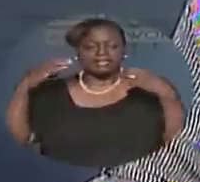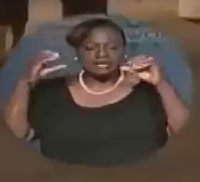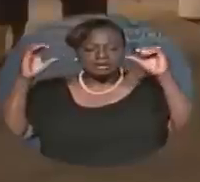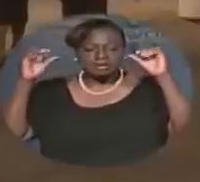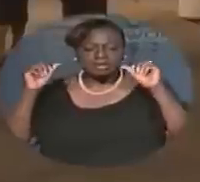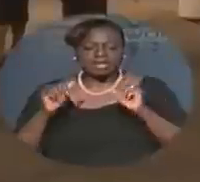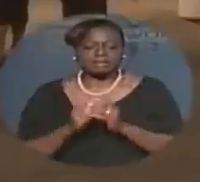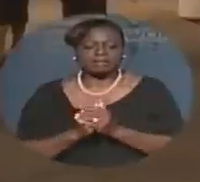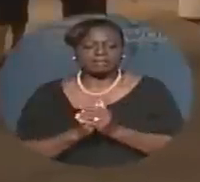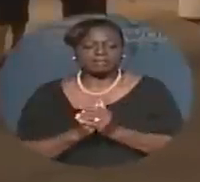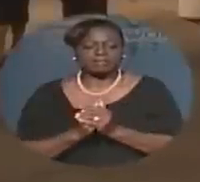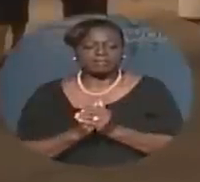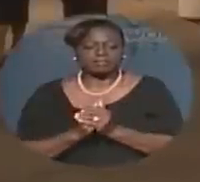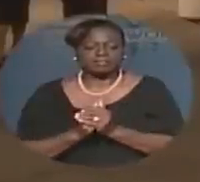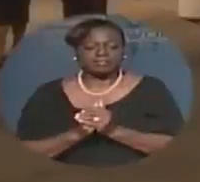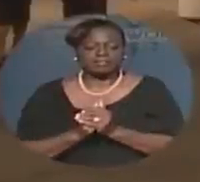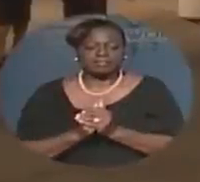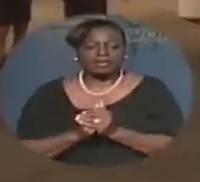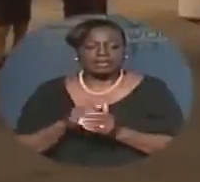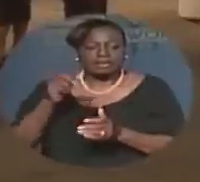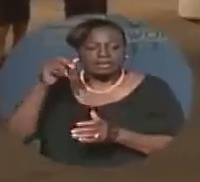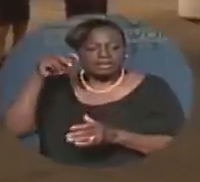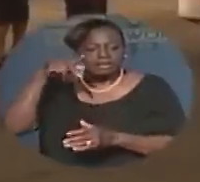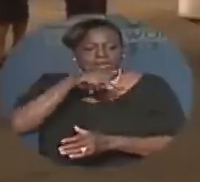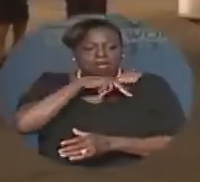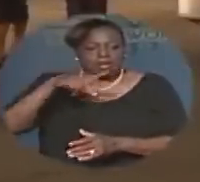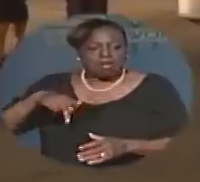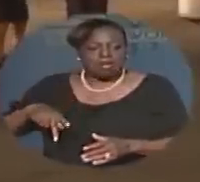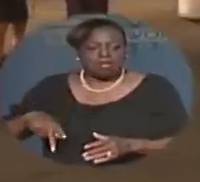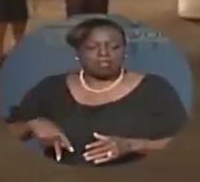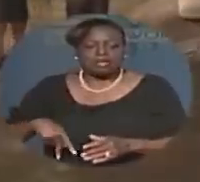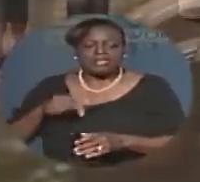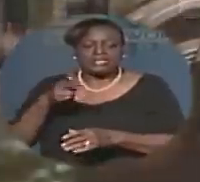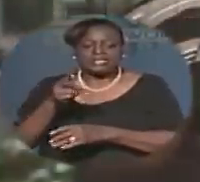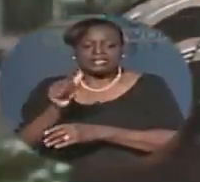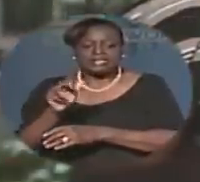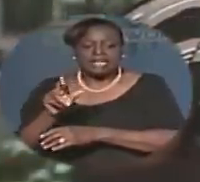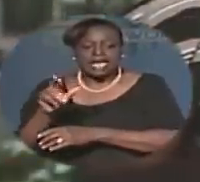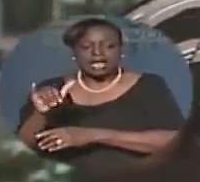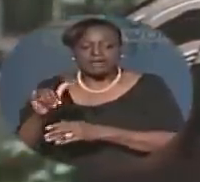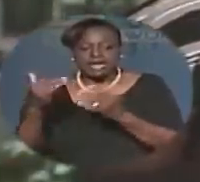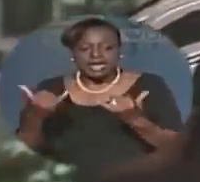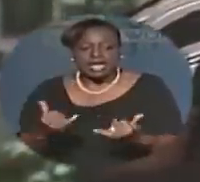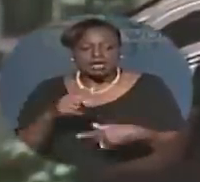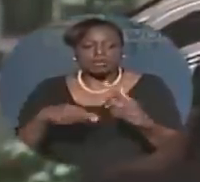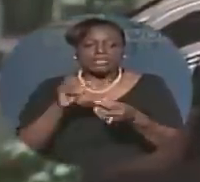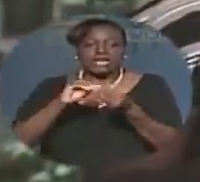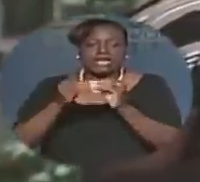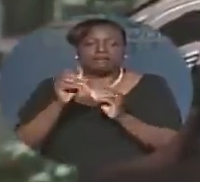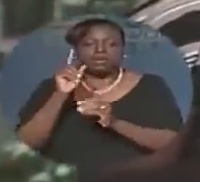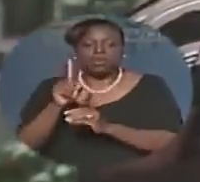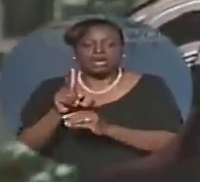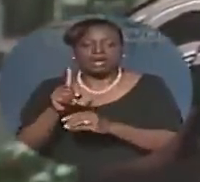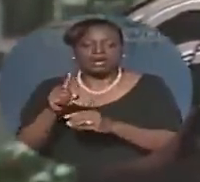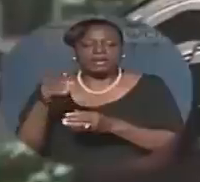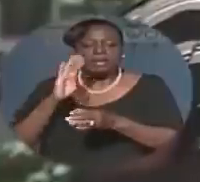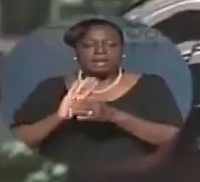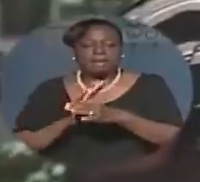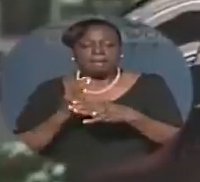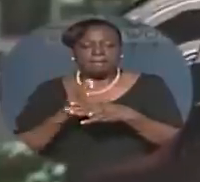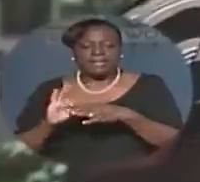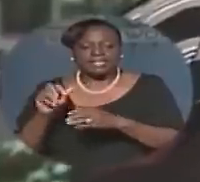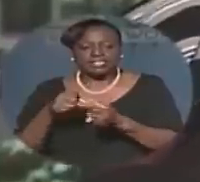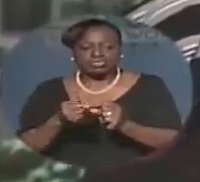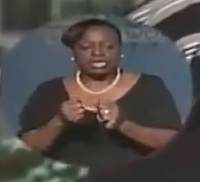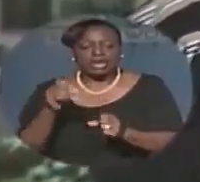Shanique. Prince Harry is now in the Bahamas, and at this moment he's making his way to number 1 Bay Street at a British Colonial Hilton